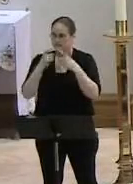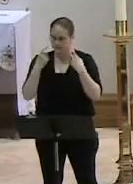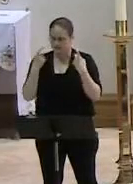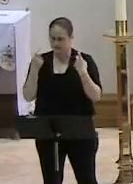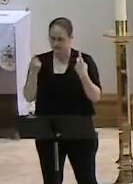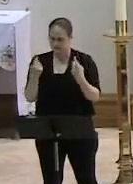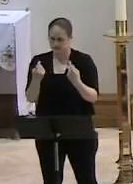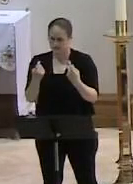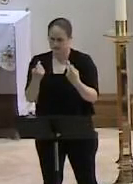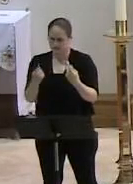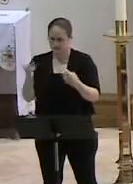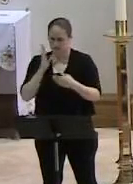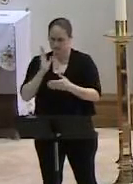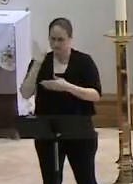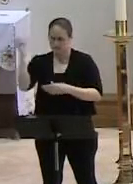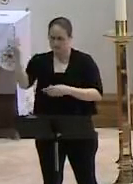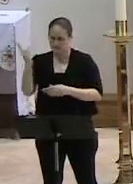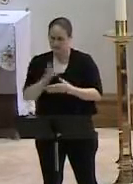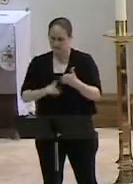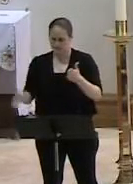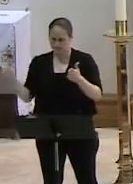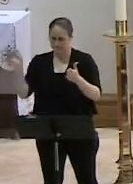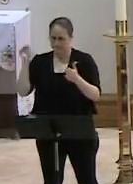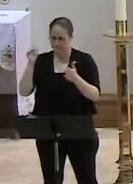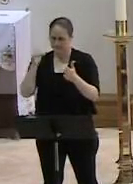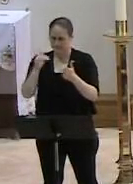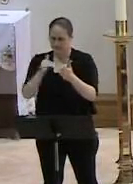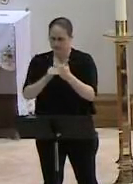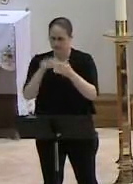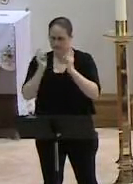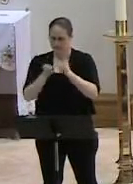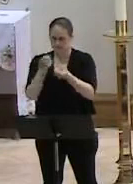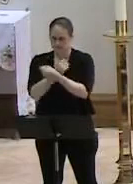appear a second time, not to take away sin, but to bring